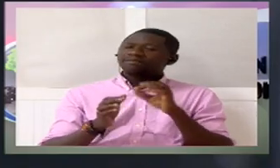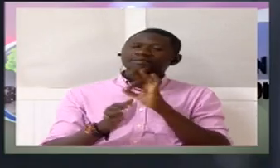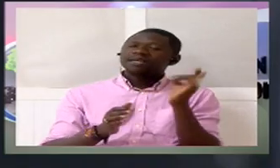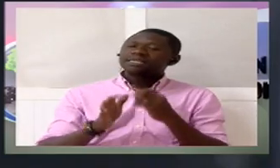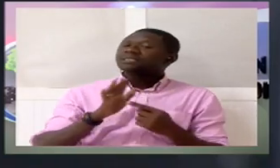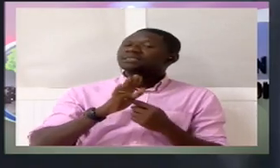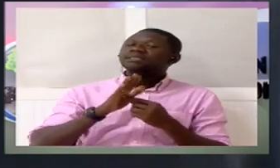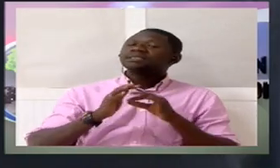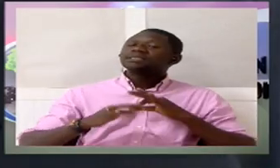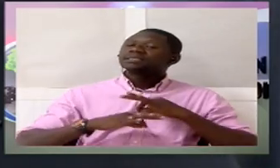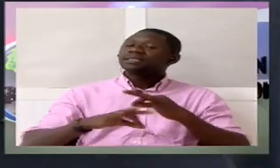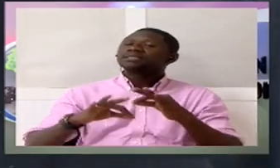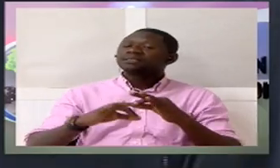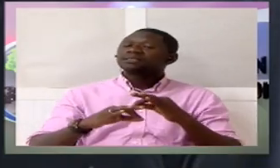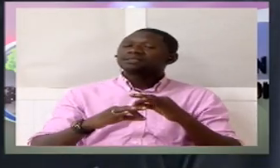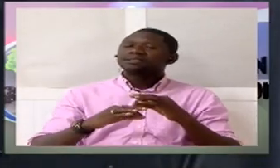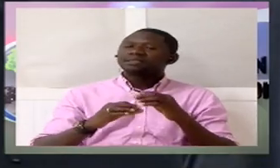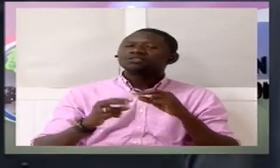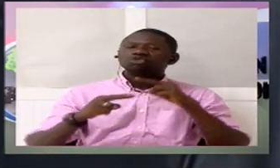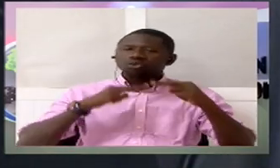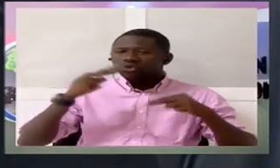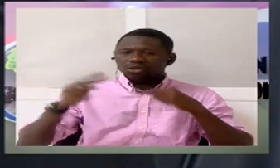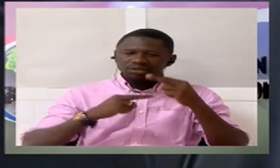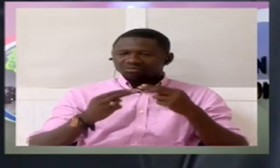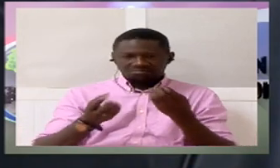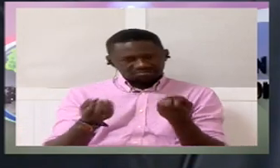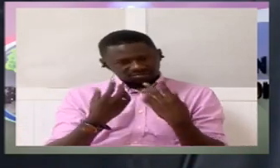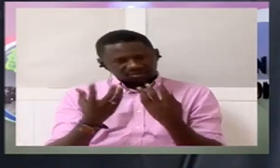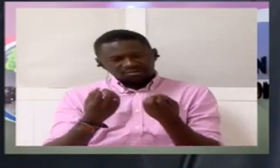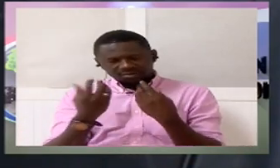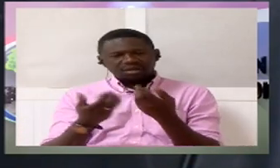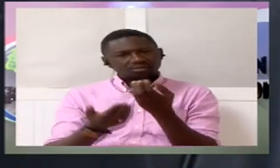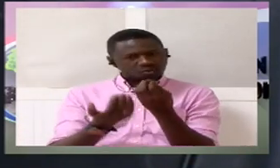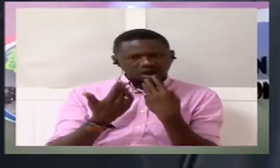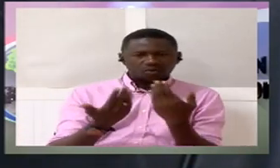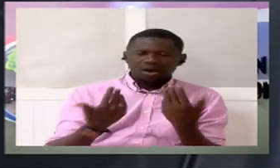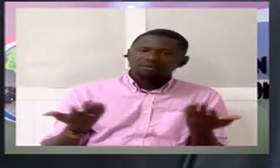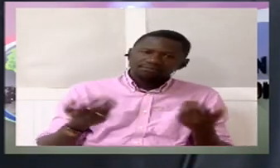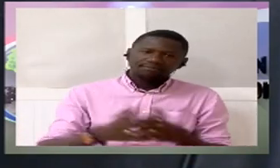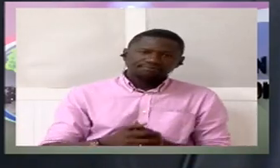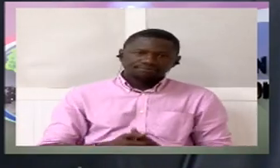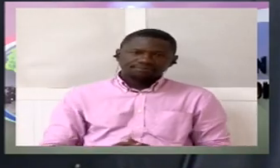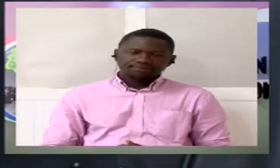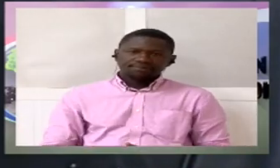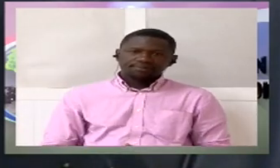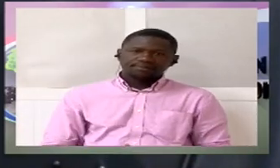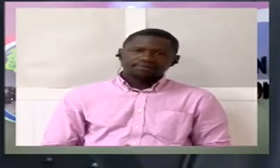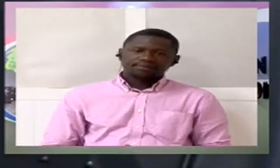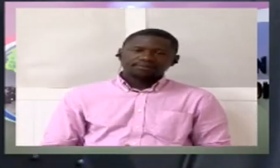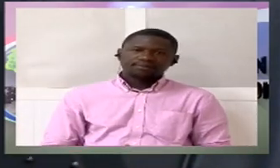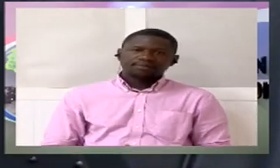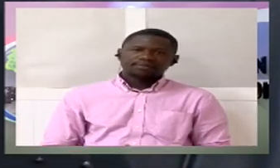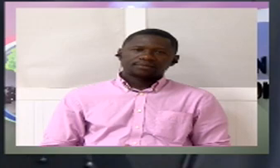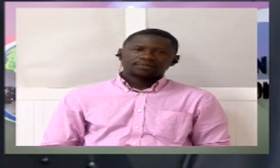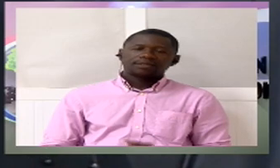Go for sitenten yeo sata nyedomandin kabo nyoto kato mudinkira kuma balete kanta esemomen